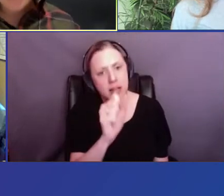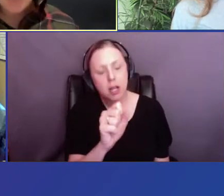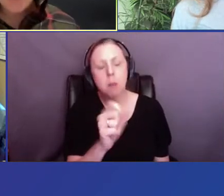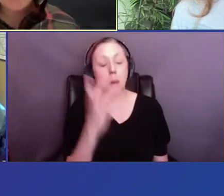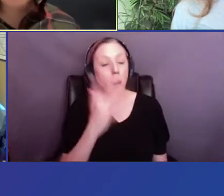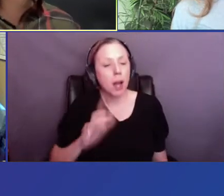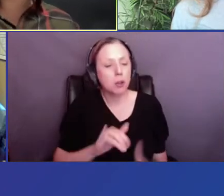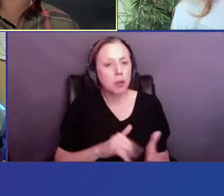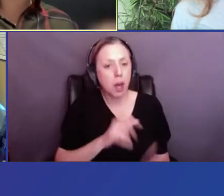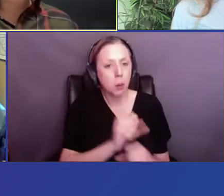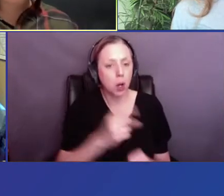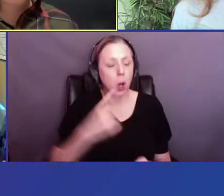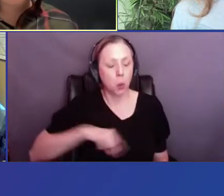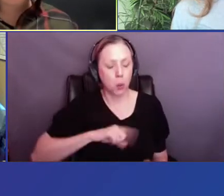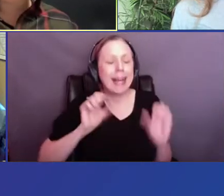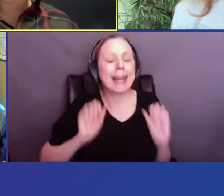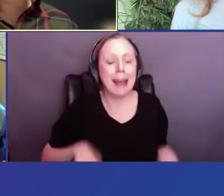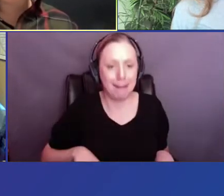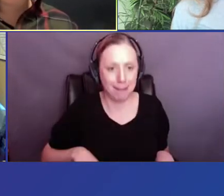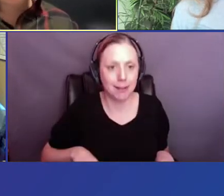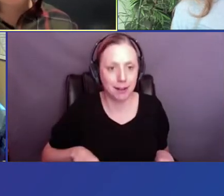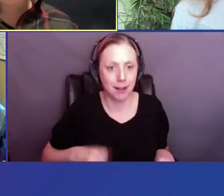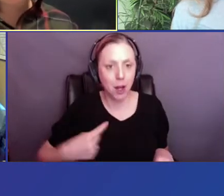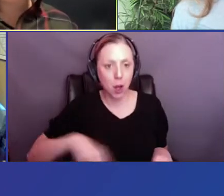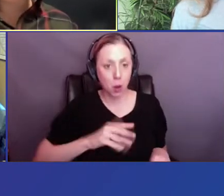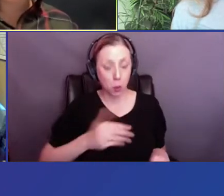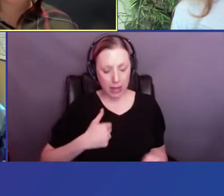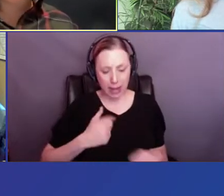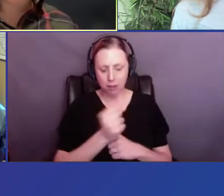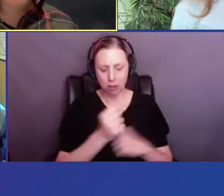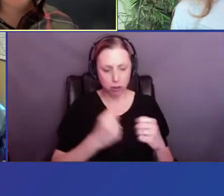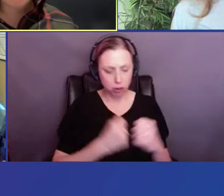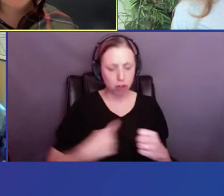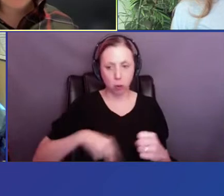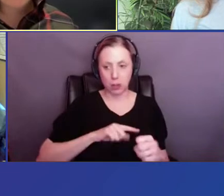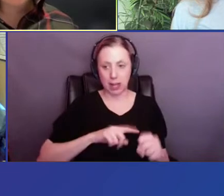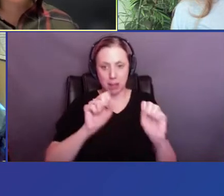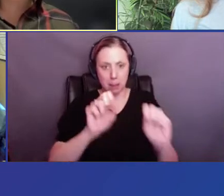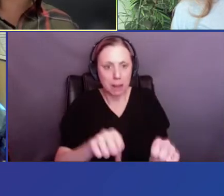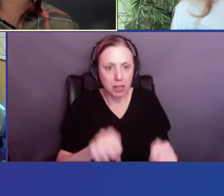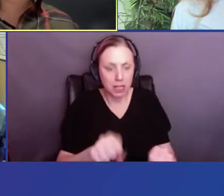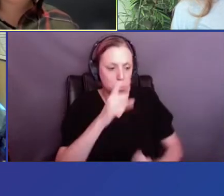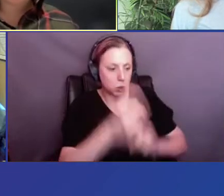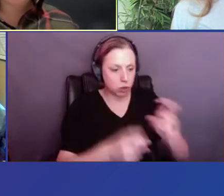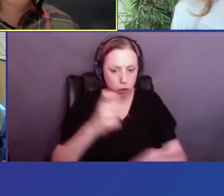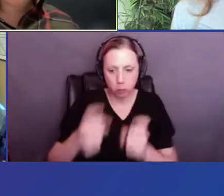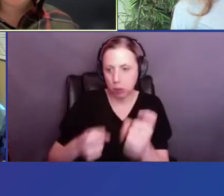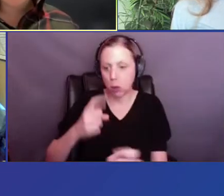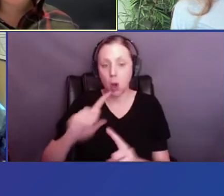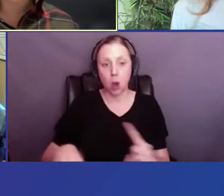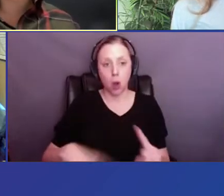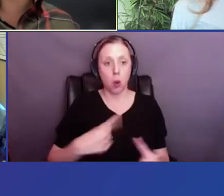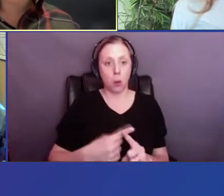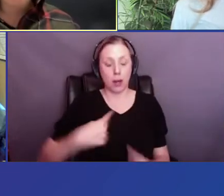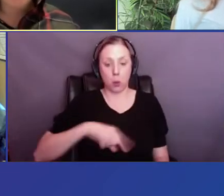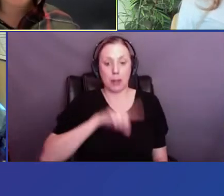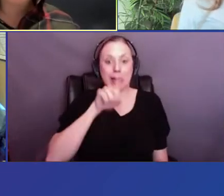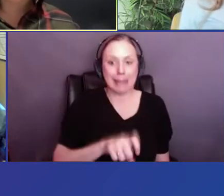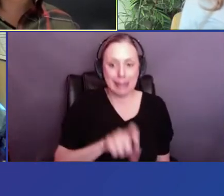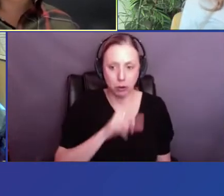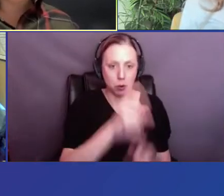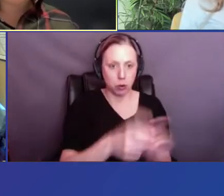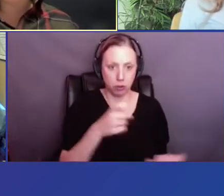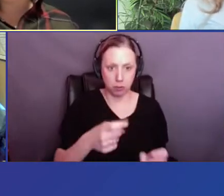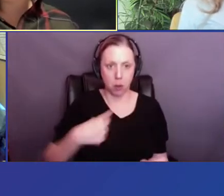we have the infrastructure and we have the bandwidth to contribute to this at a time when we are most needed, and we